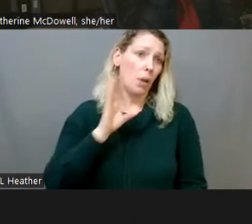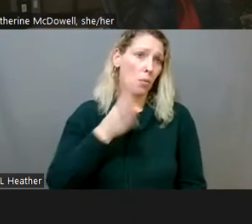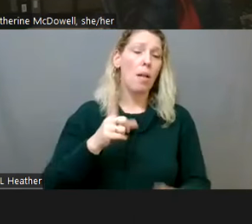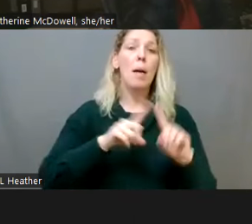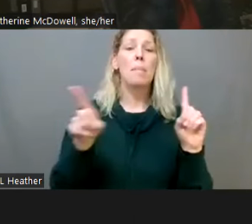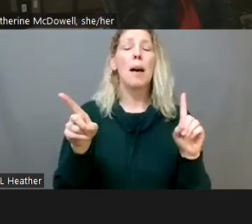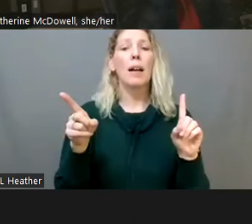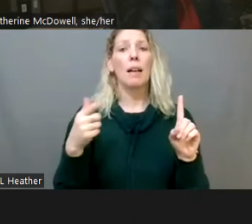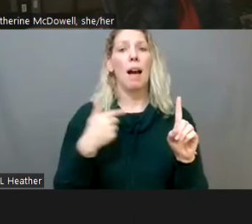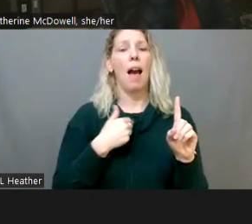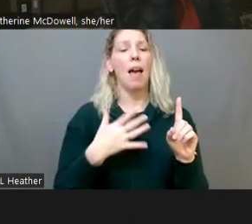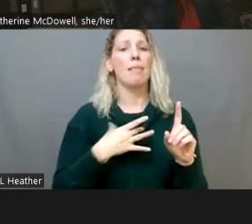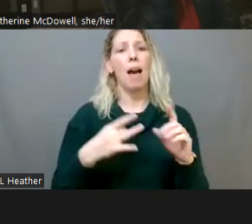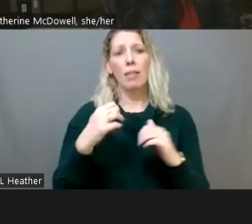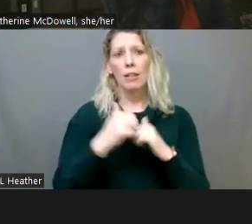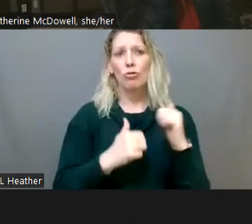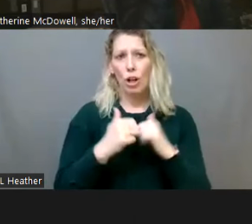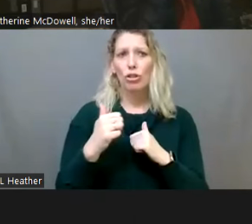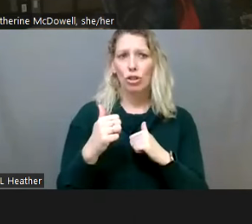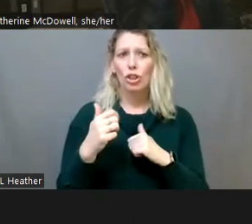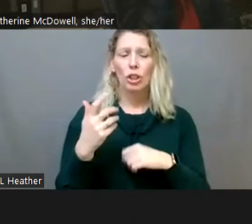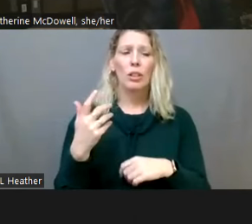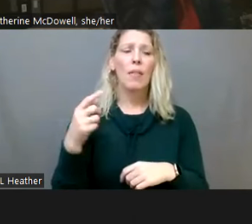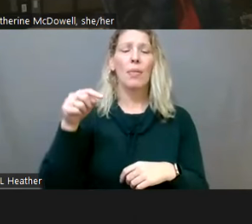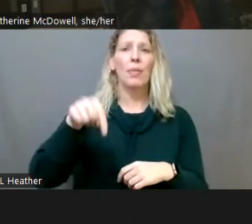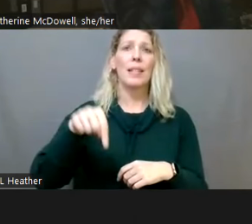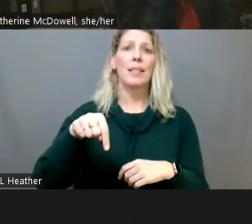I did like the structure. I know that this